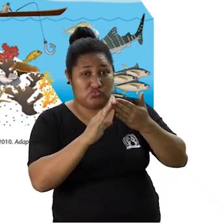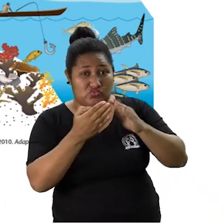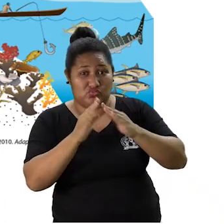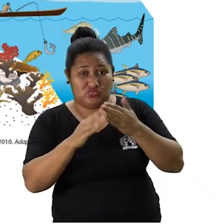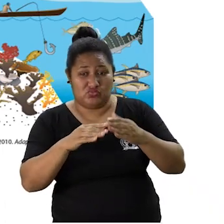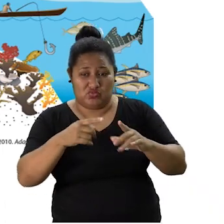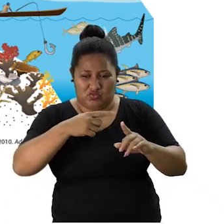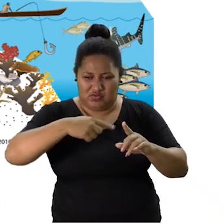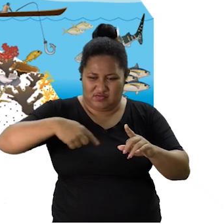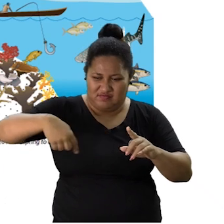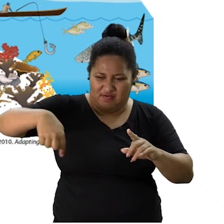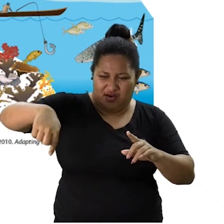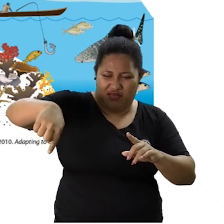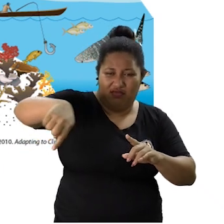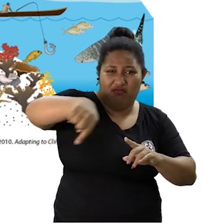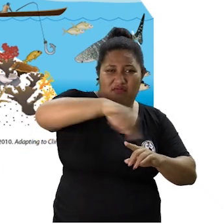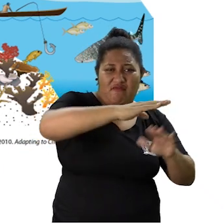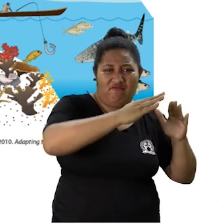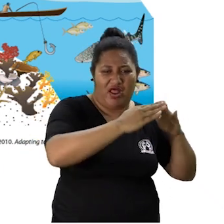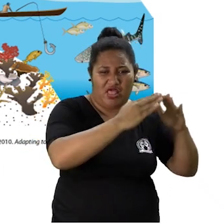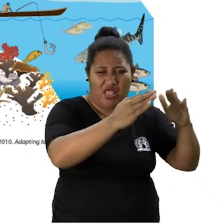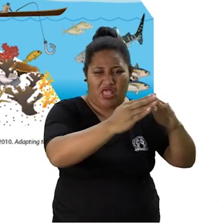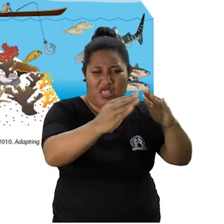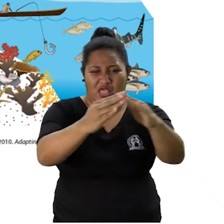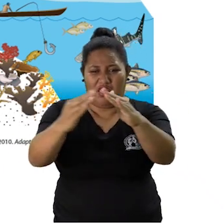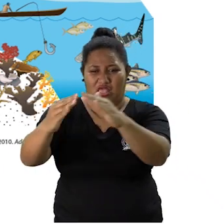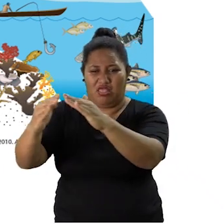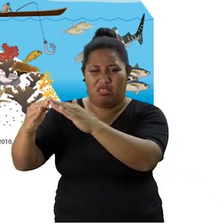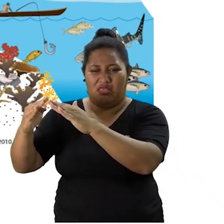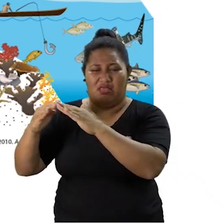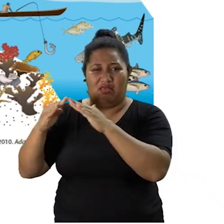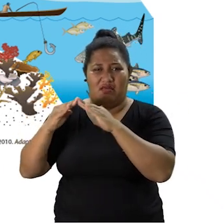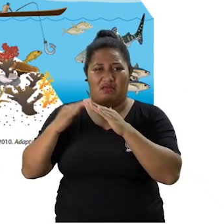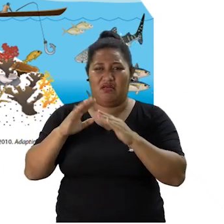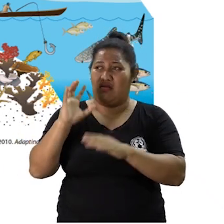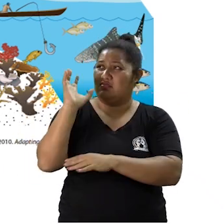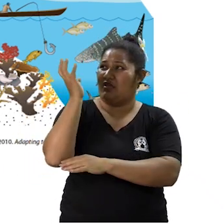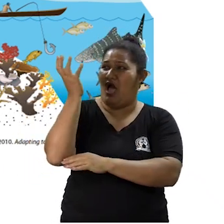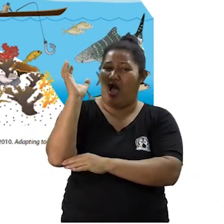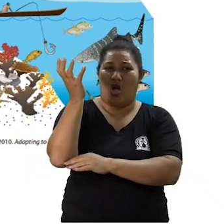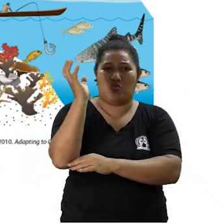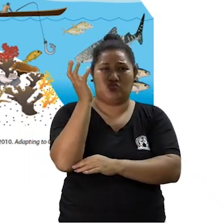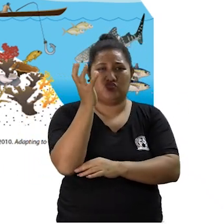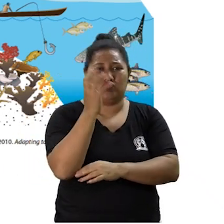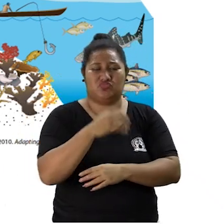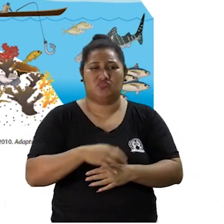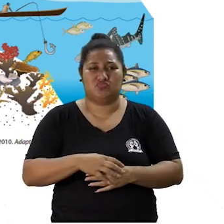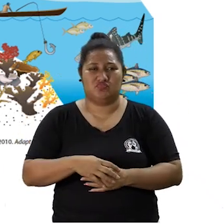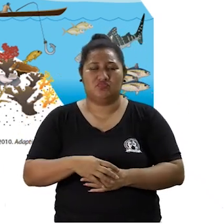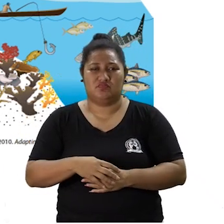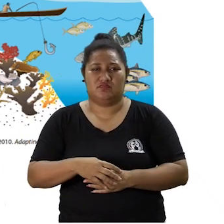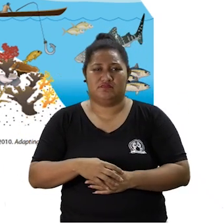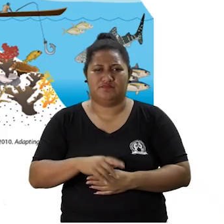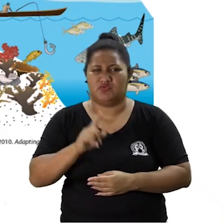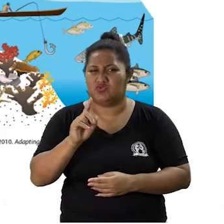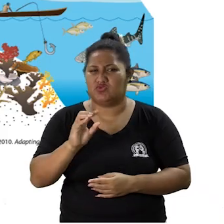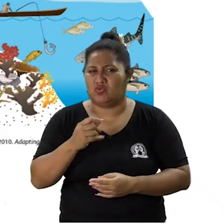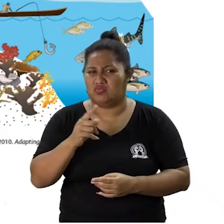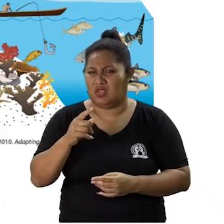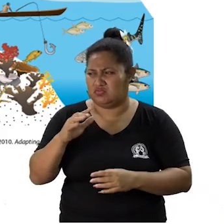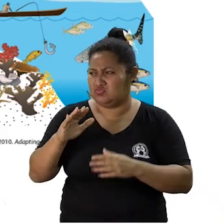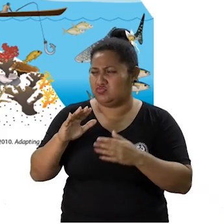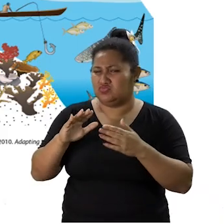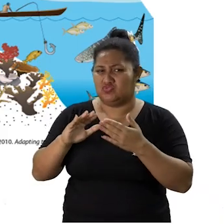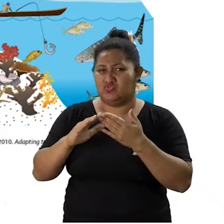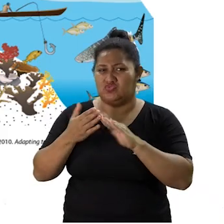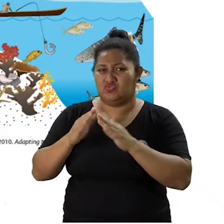o ia fale. Yeah, mala aula e ola le talfatai. O lona winga o le neinu, ia